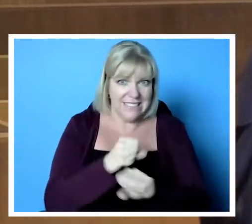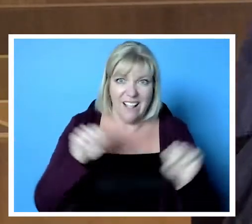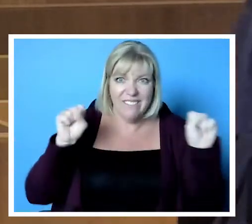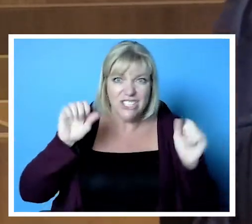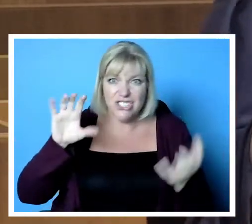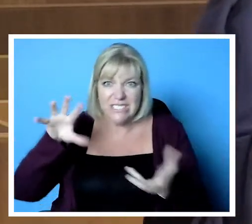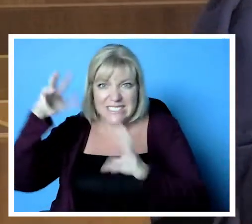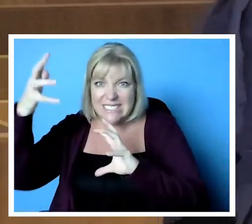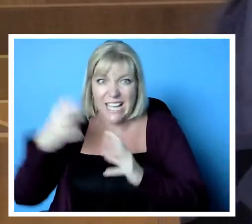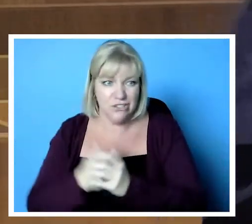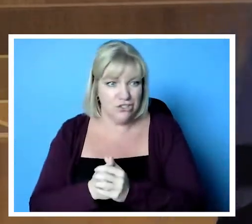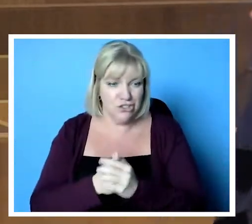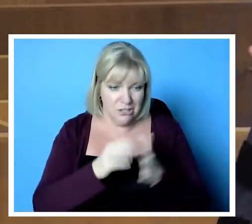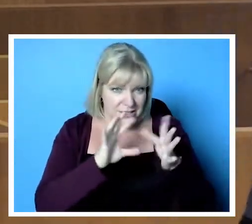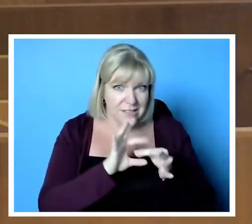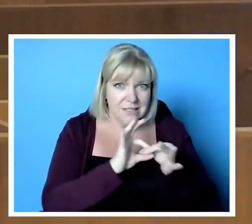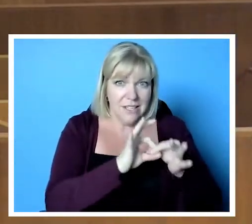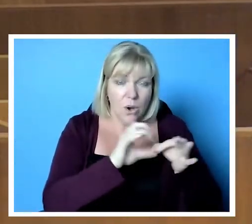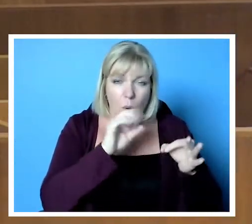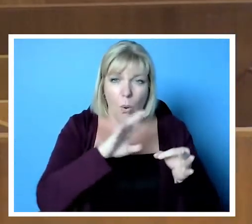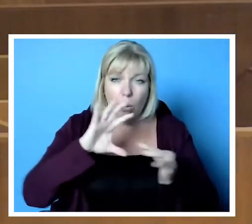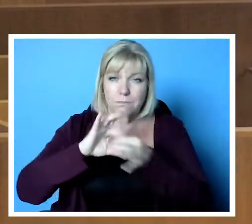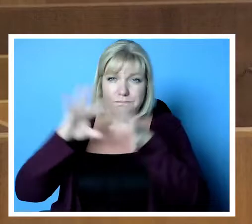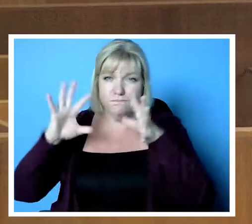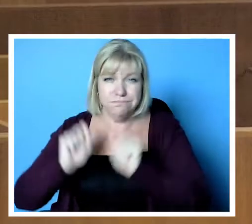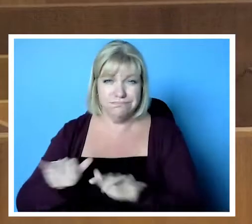between connection and fragmentation.